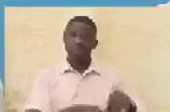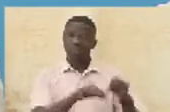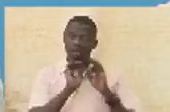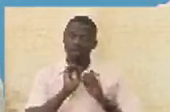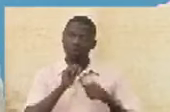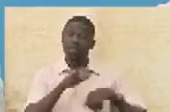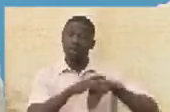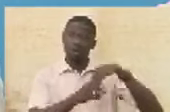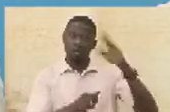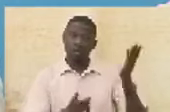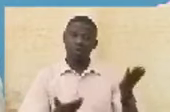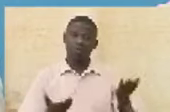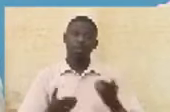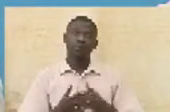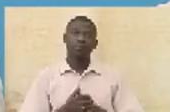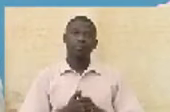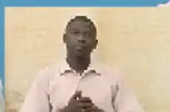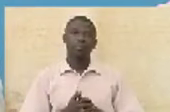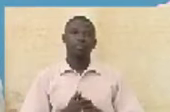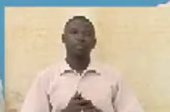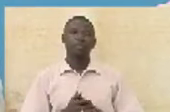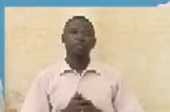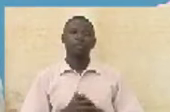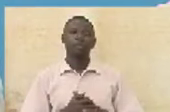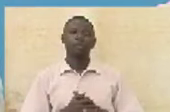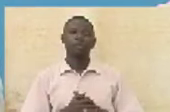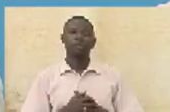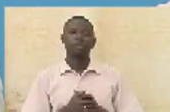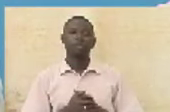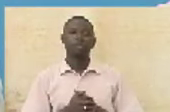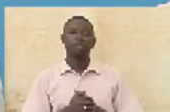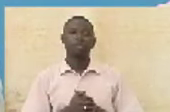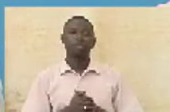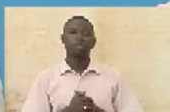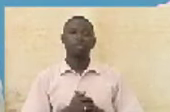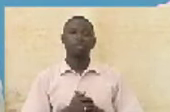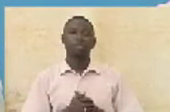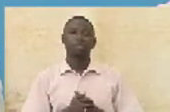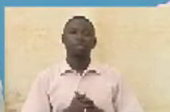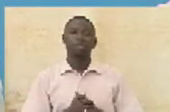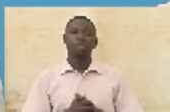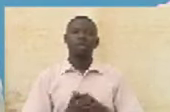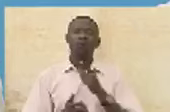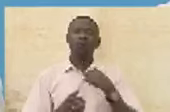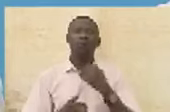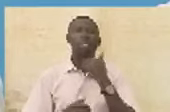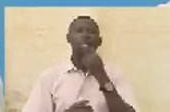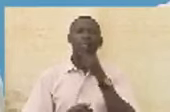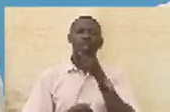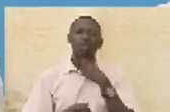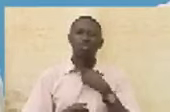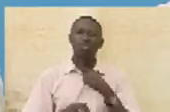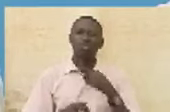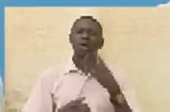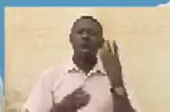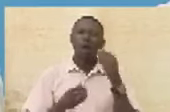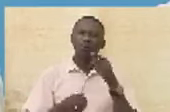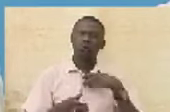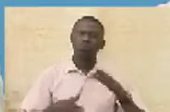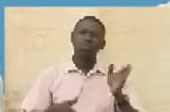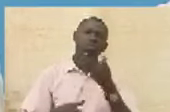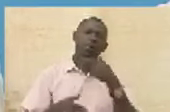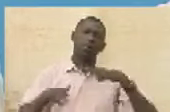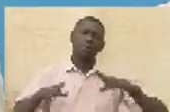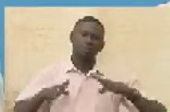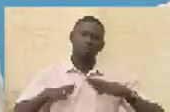Was there any form of preparation required for you to be taken away? foye silo di la bang ko pour ya foye ko yete yete